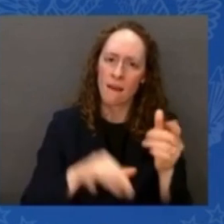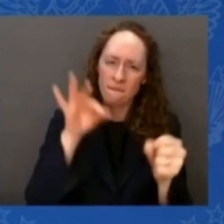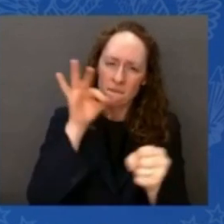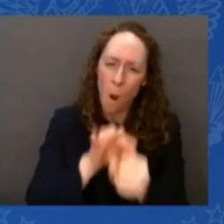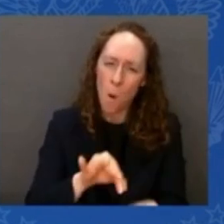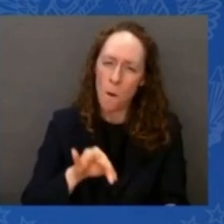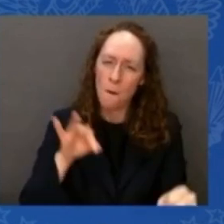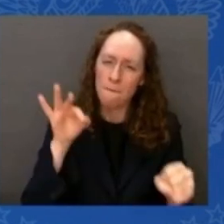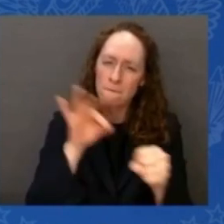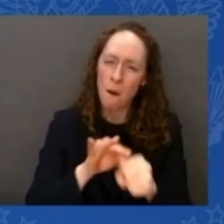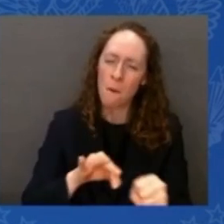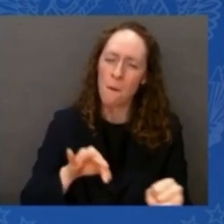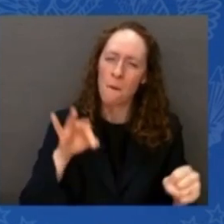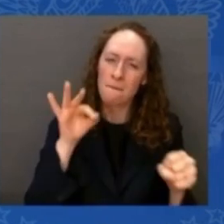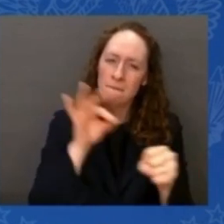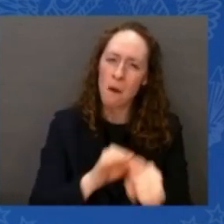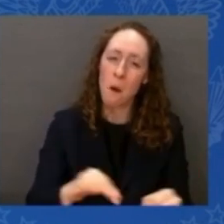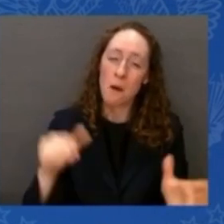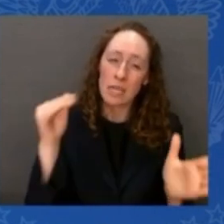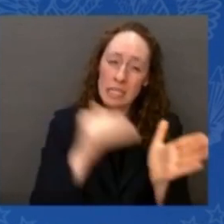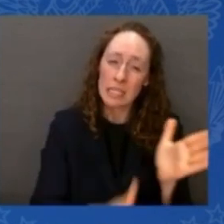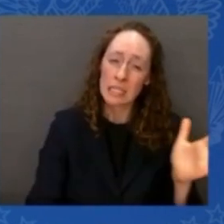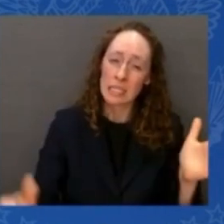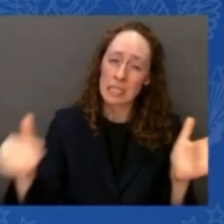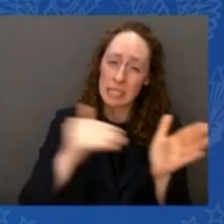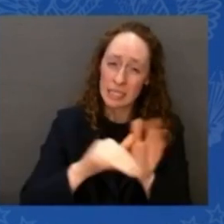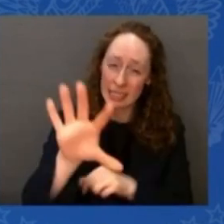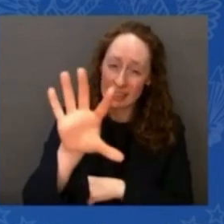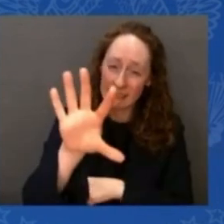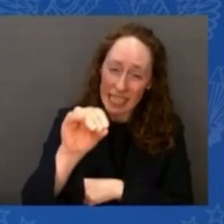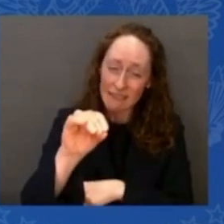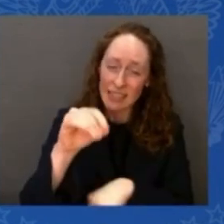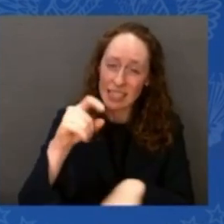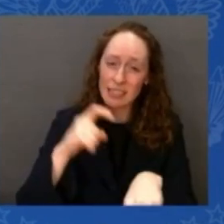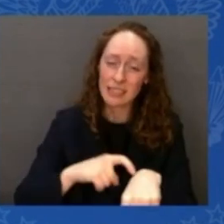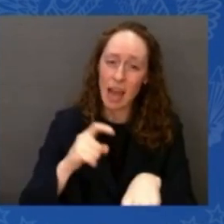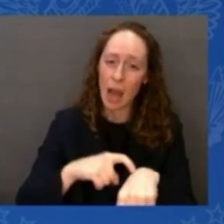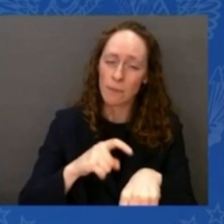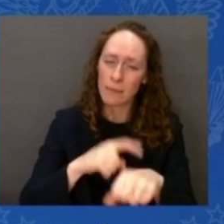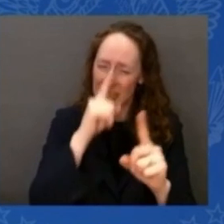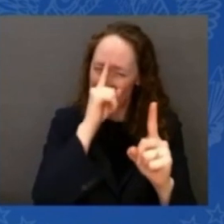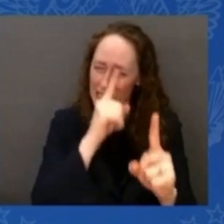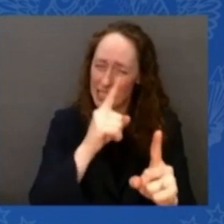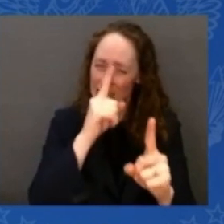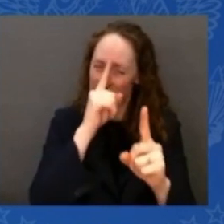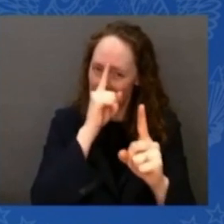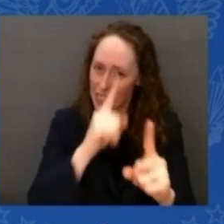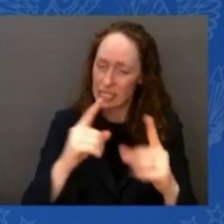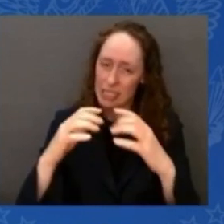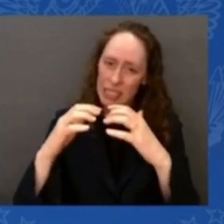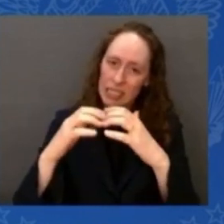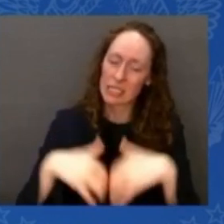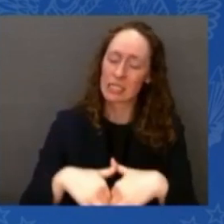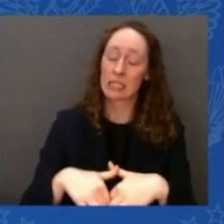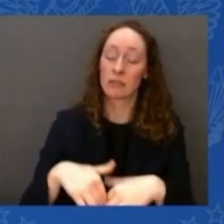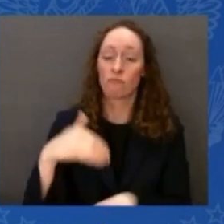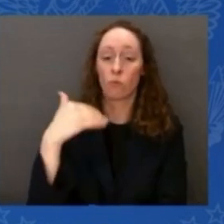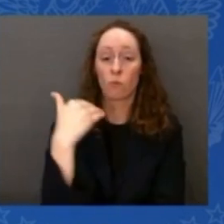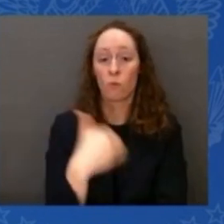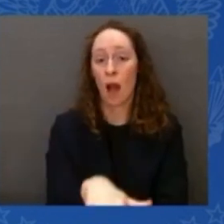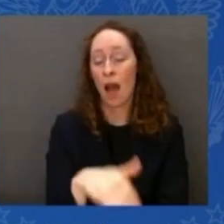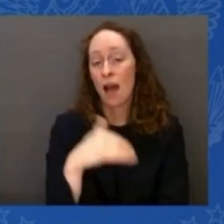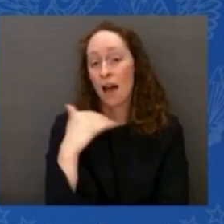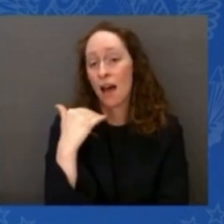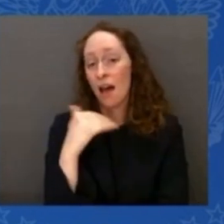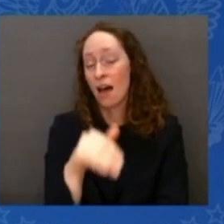existed. 50 times. And they made repealing it part of a virtually every Republican budget since the law was